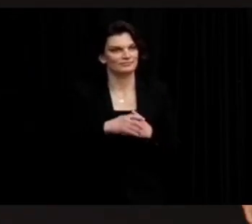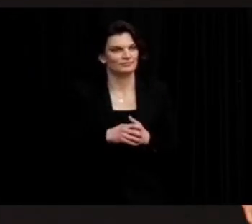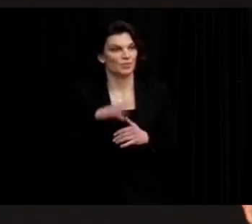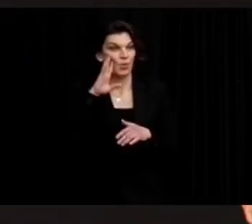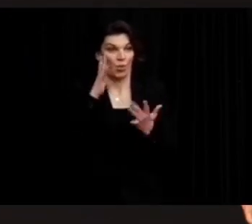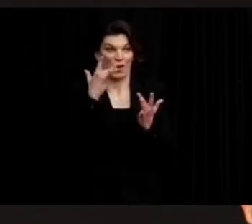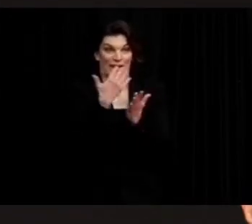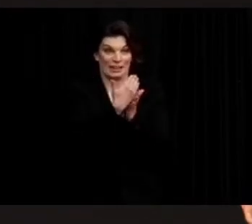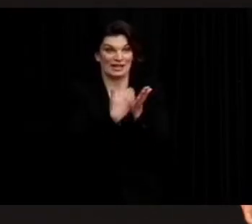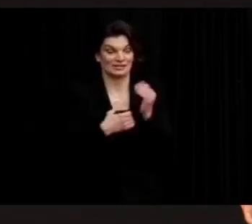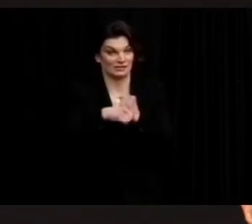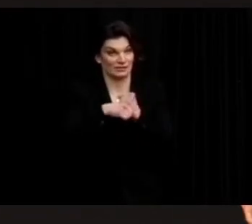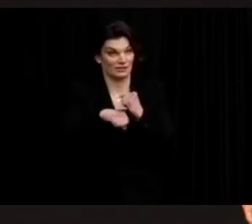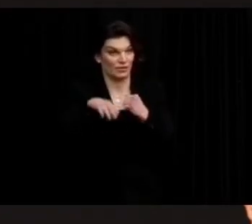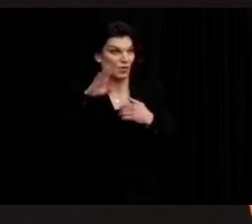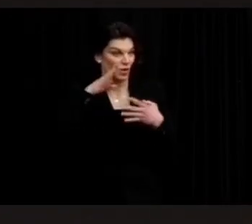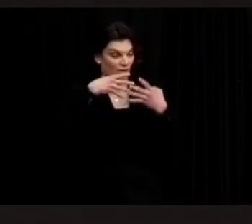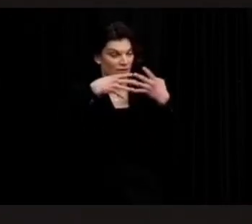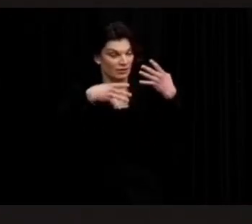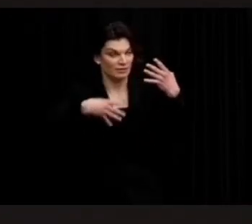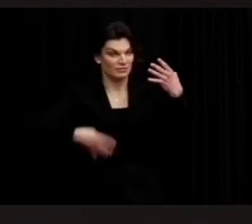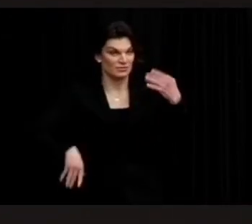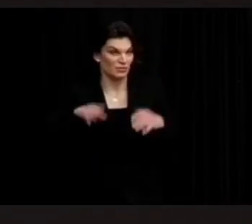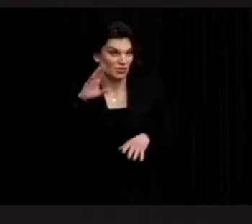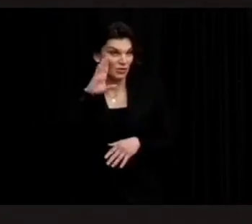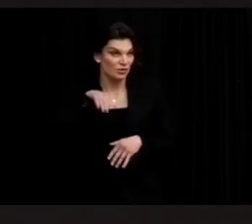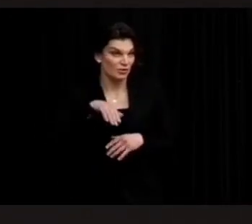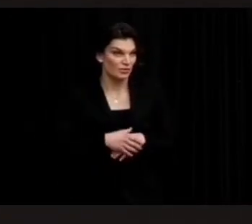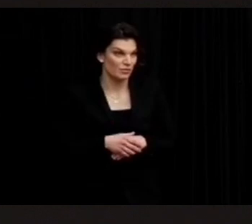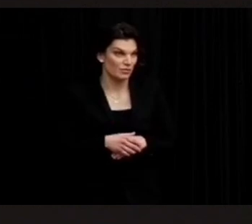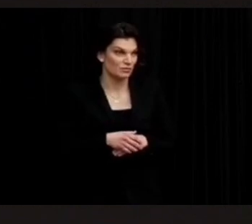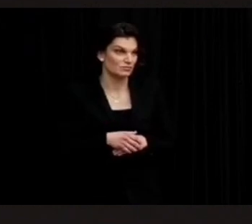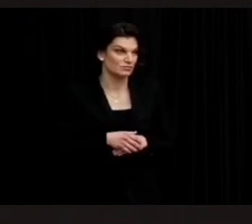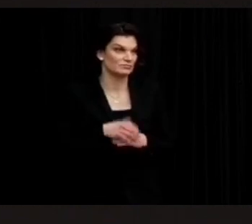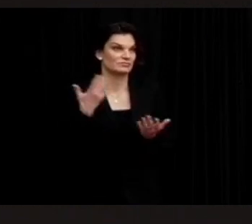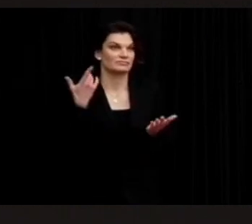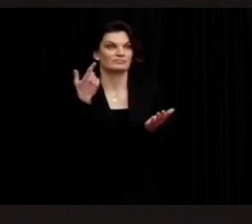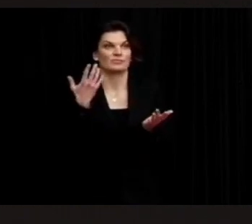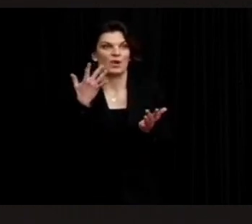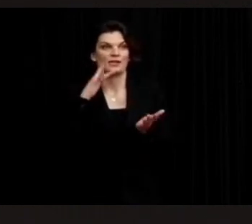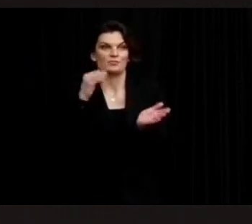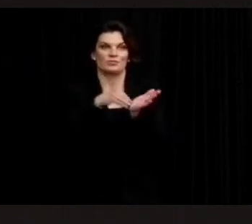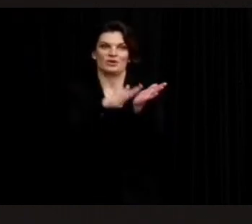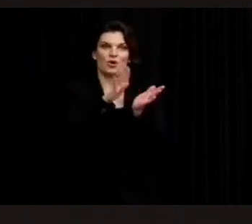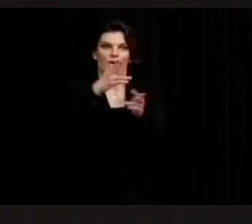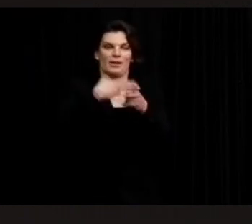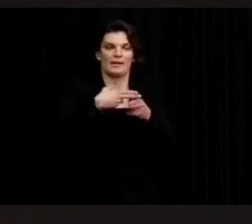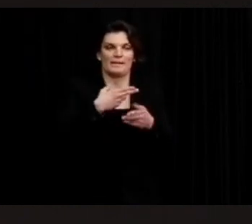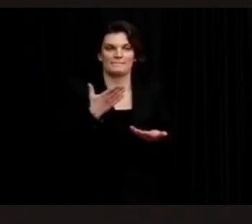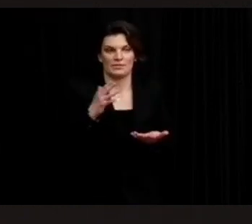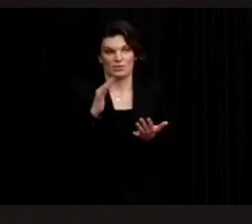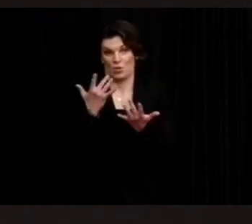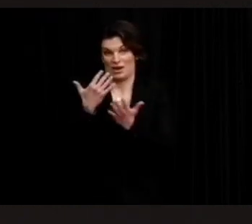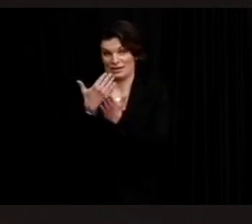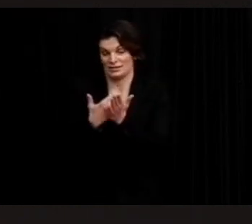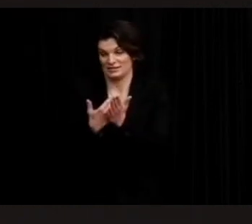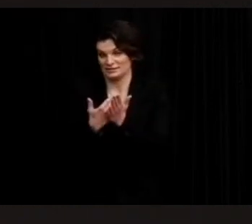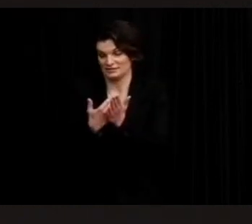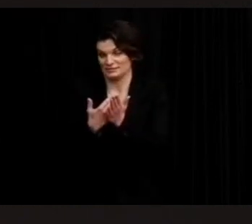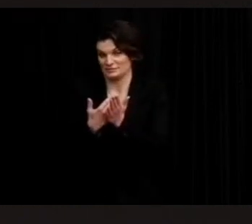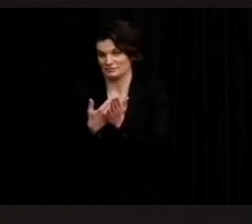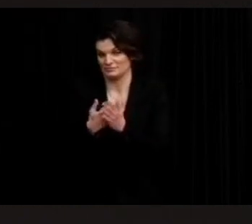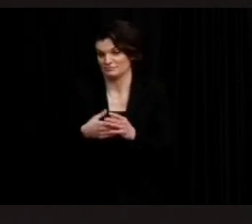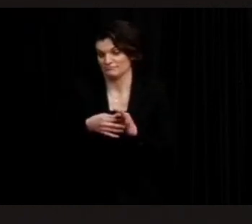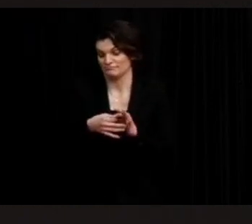list, they're extended. It takes some time to get your name put on those. Our waiting list also, we have a preference